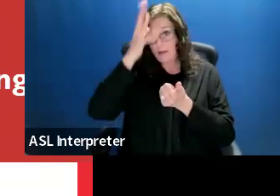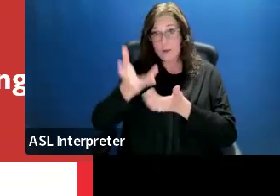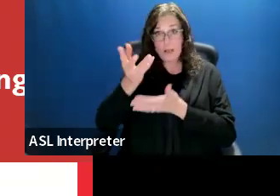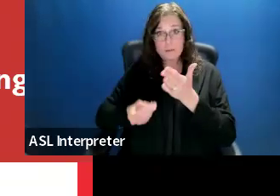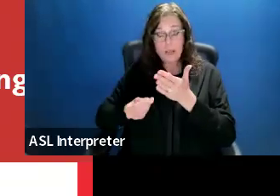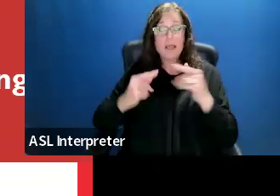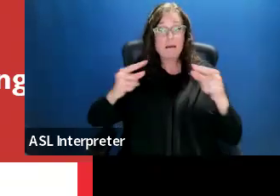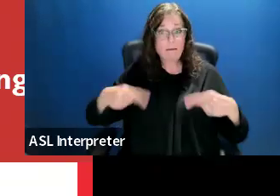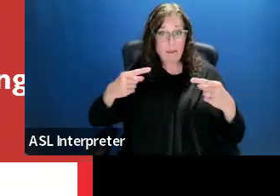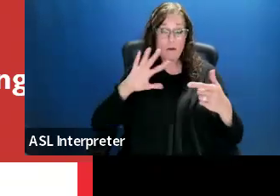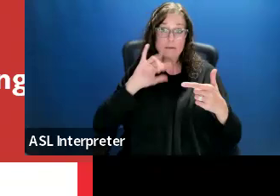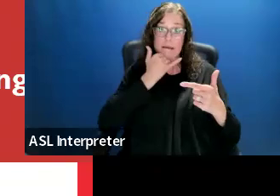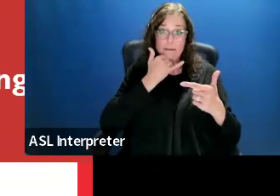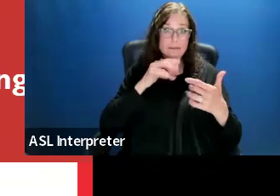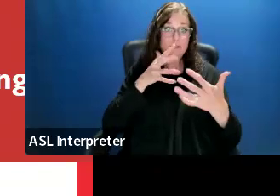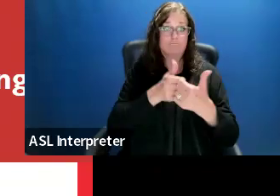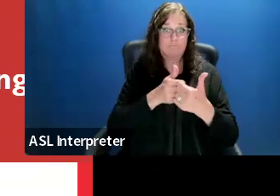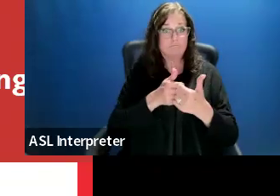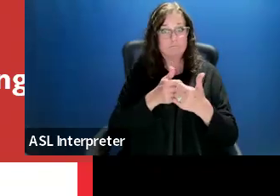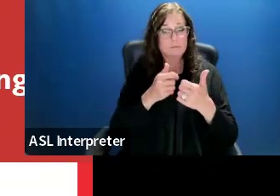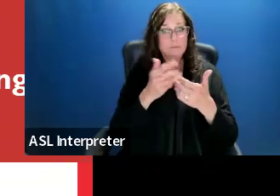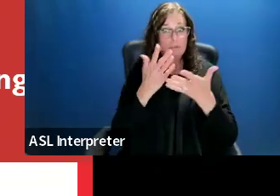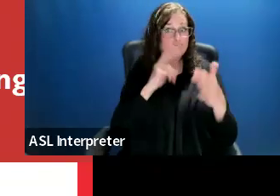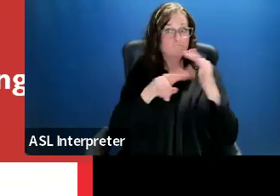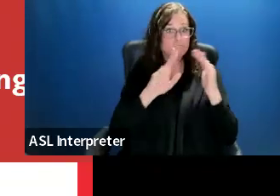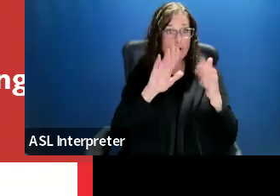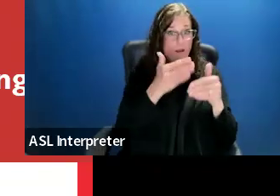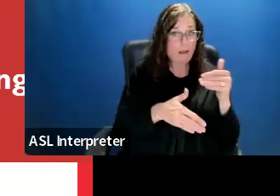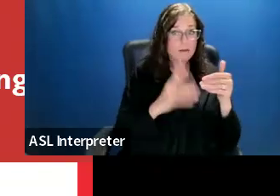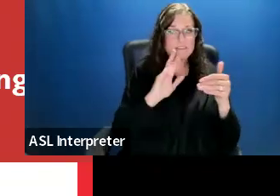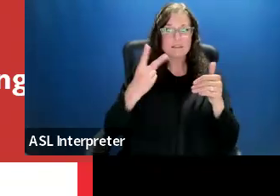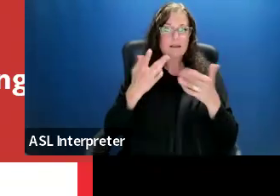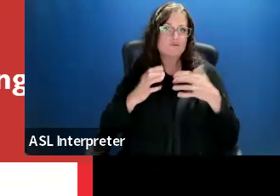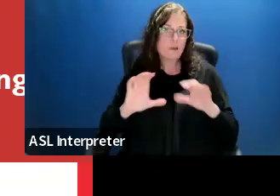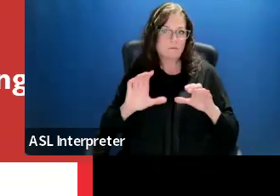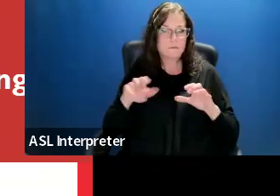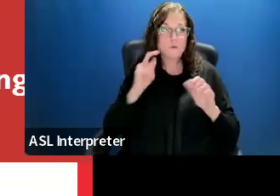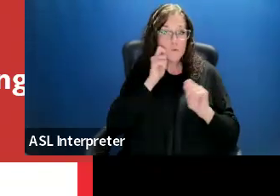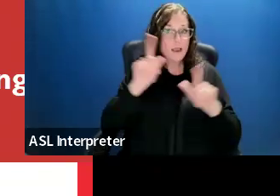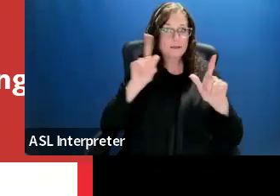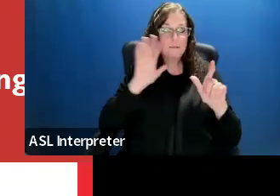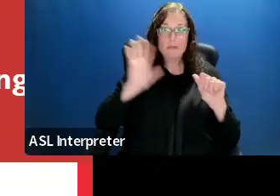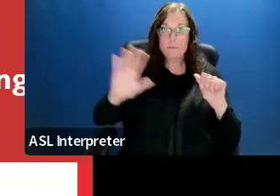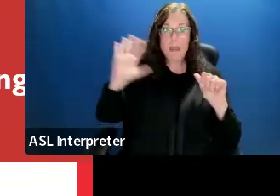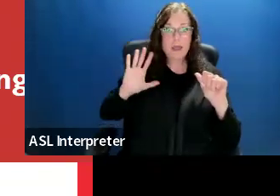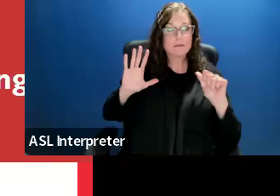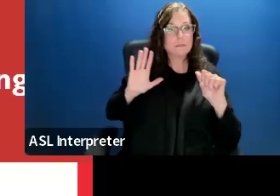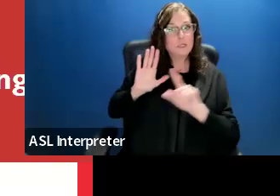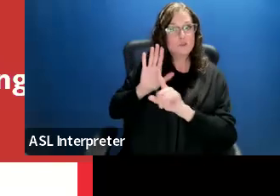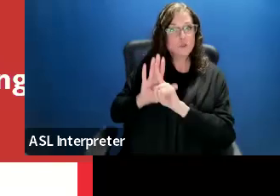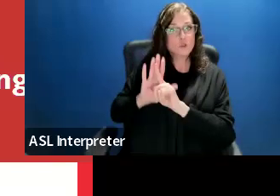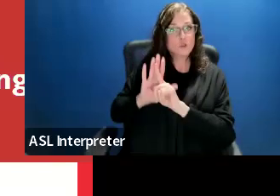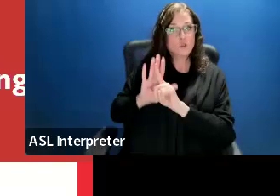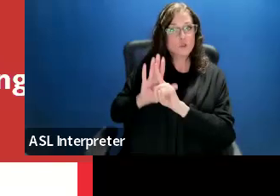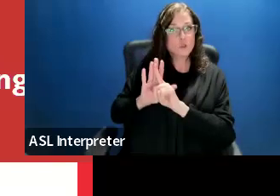carriage accident that seemingly spells her end is actually a second chance as she wakes up in the past as her kid